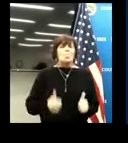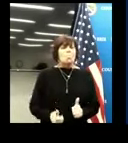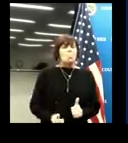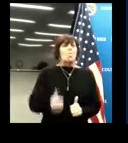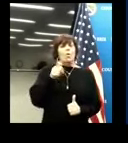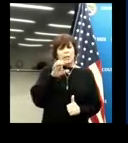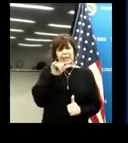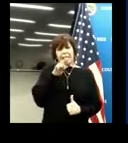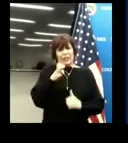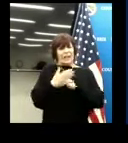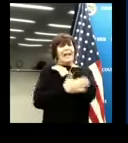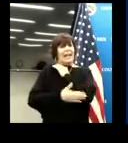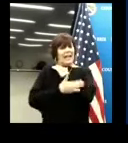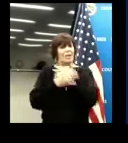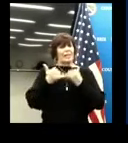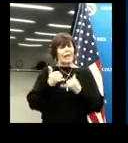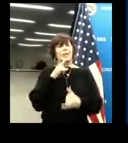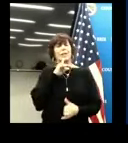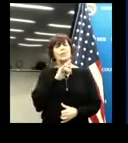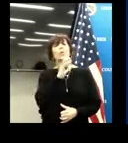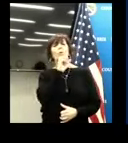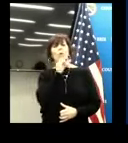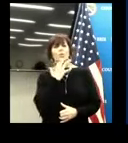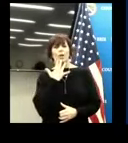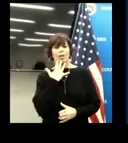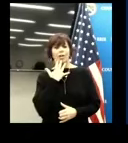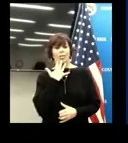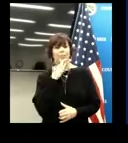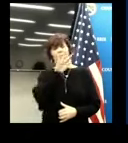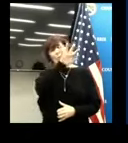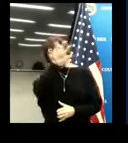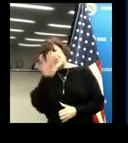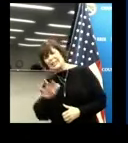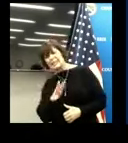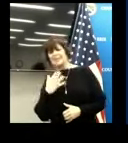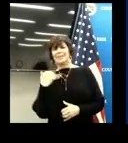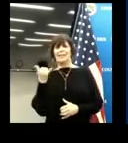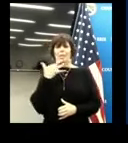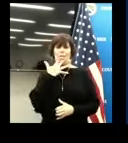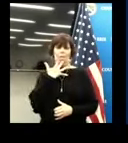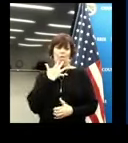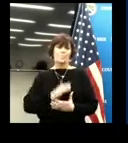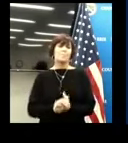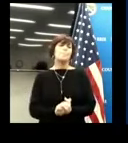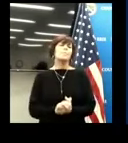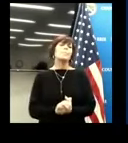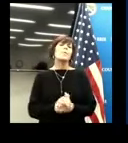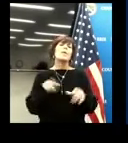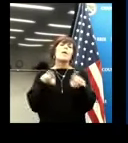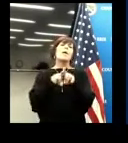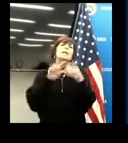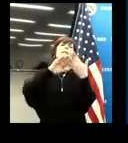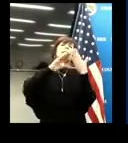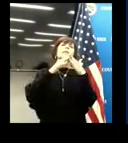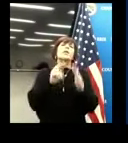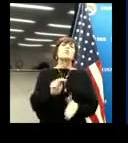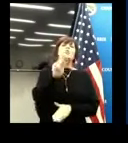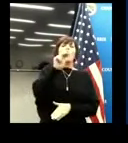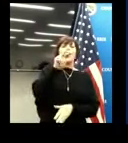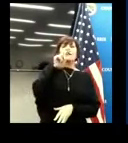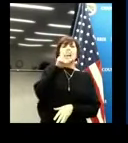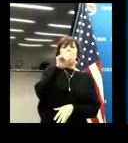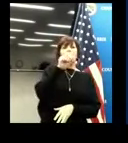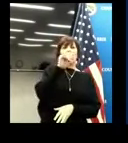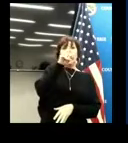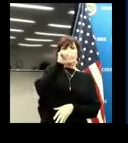Erie County, as I mentioned, is in orange. The rest is in yellow. And also the city of North Tonawanda